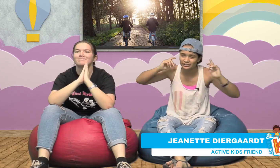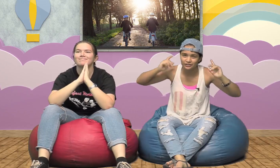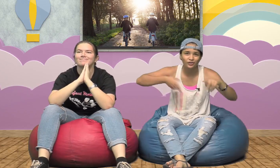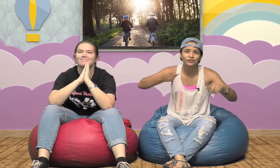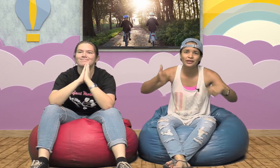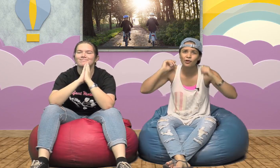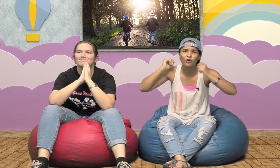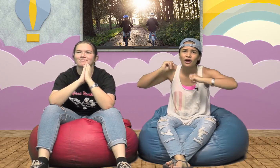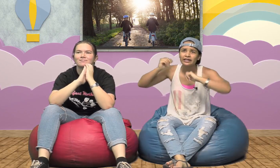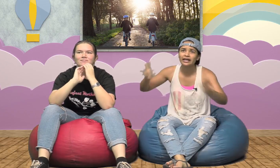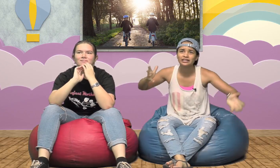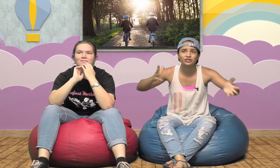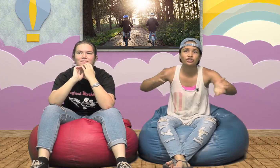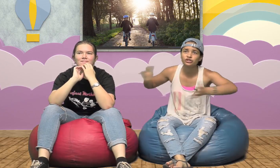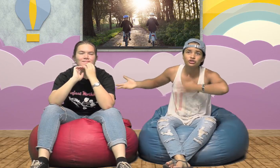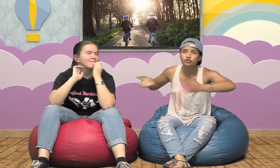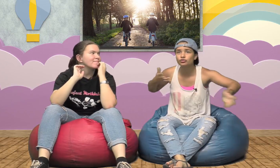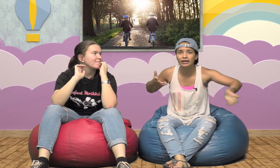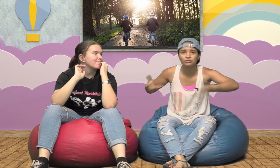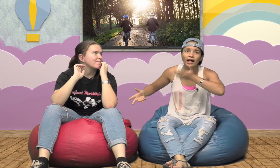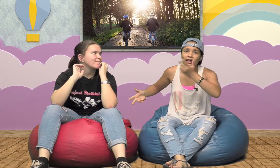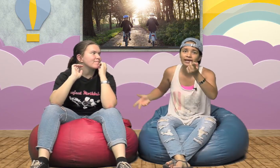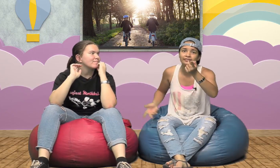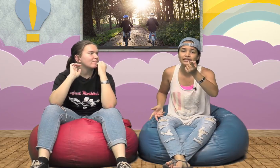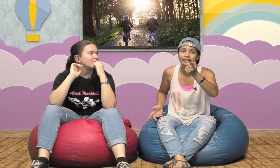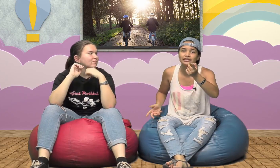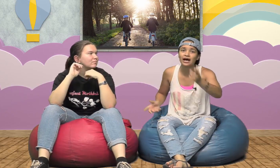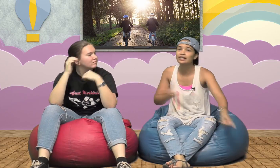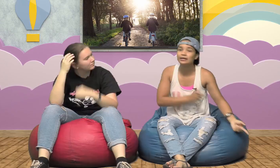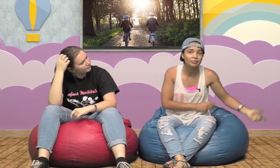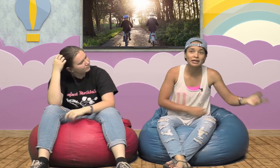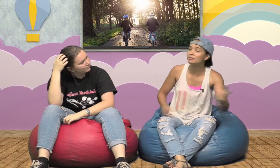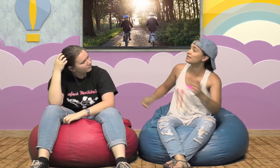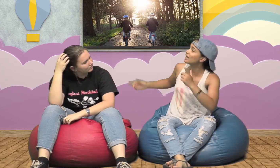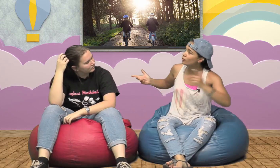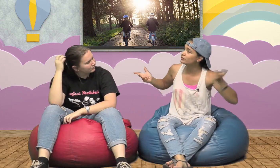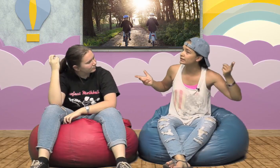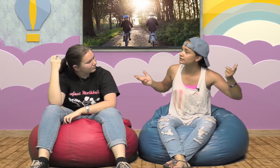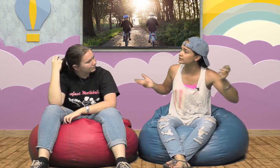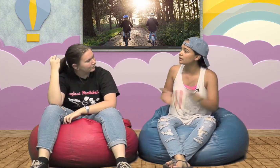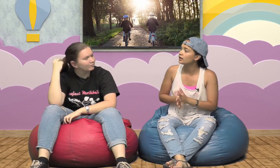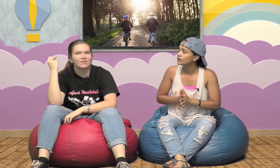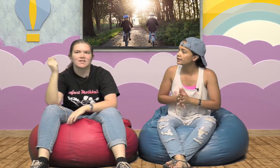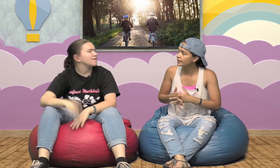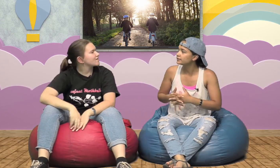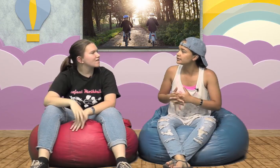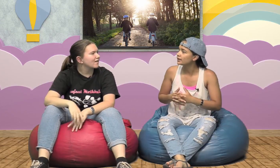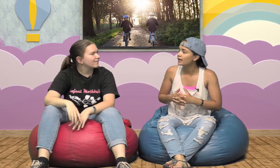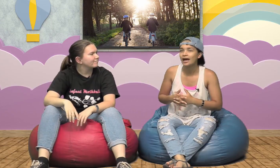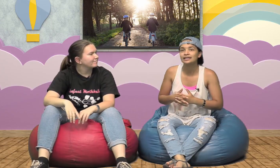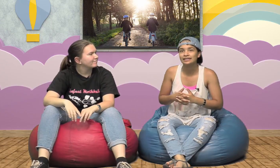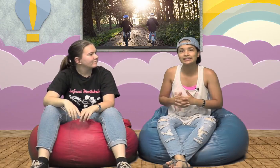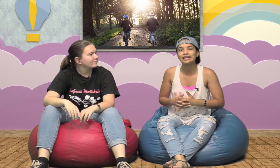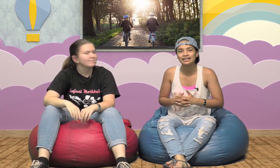shows and just scroll through them, or catch us on YouTube as well, Active Kids under Namibia Media Holdings. Yes. Easy